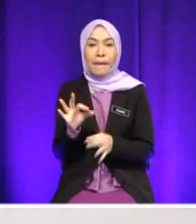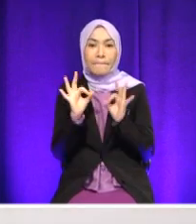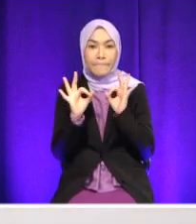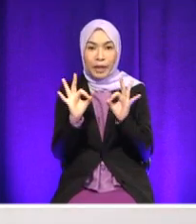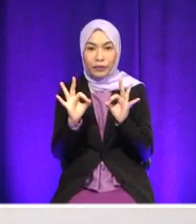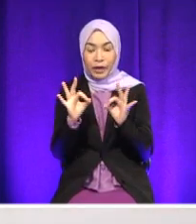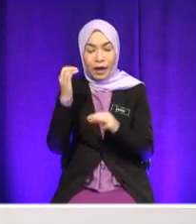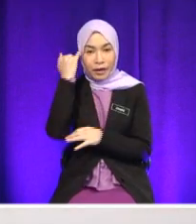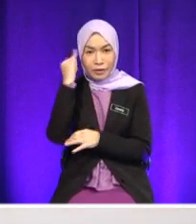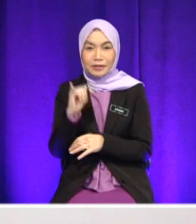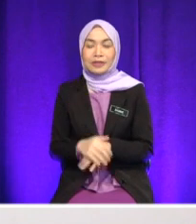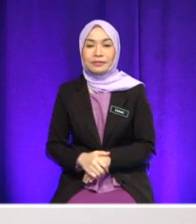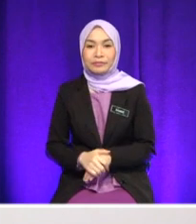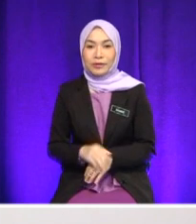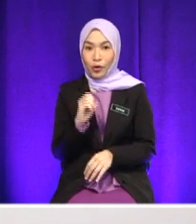the boys?